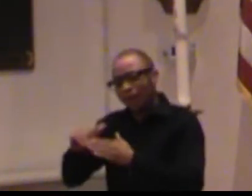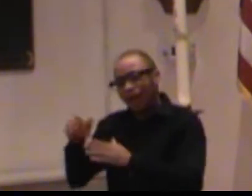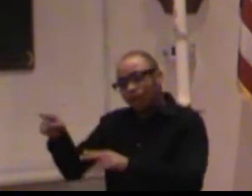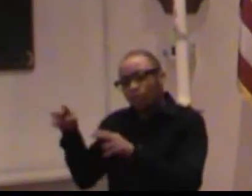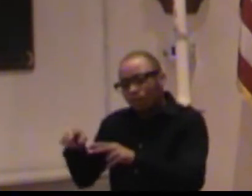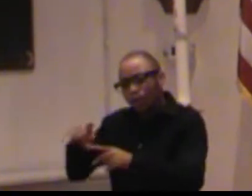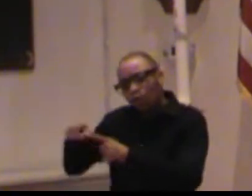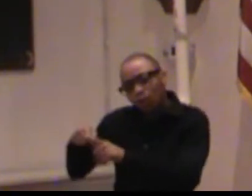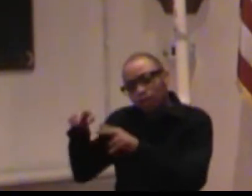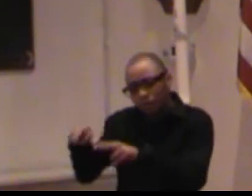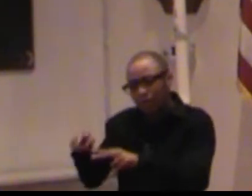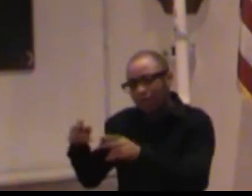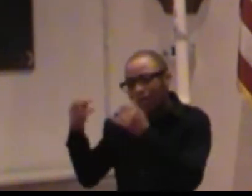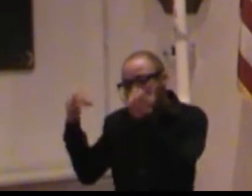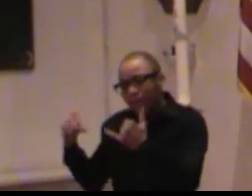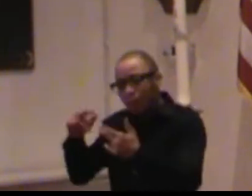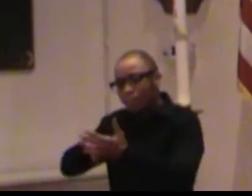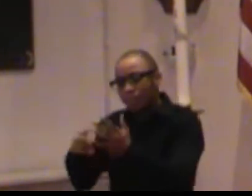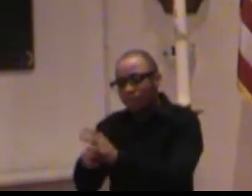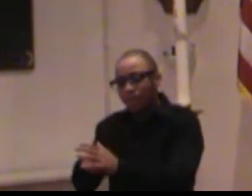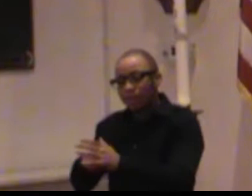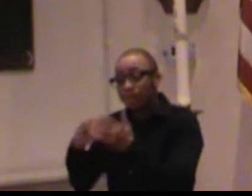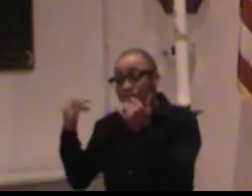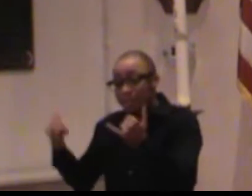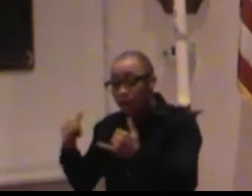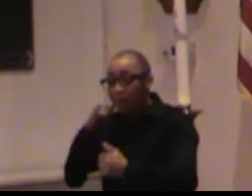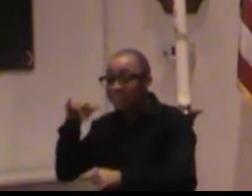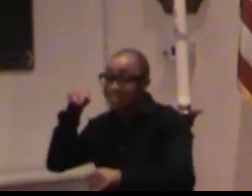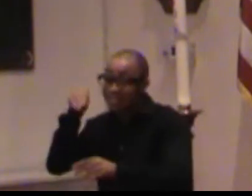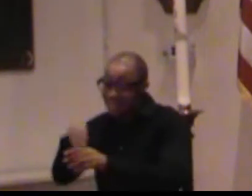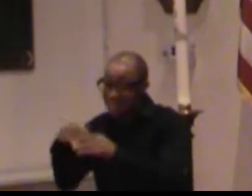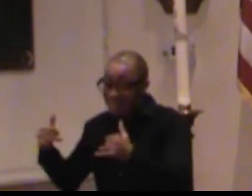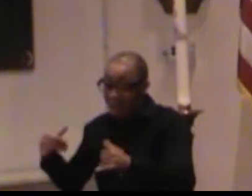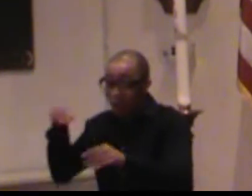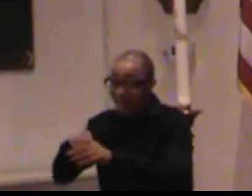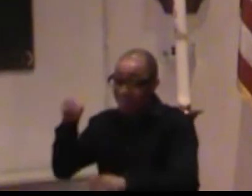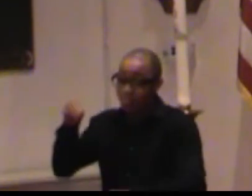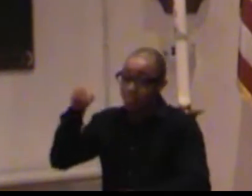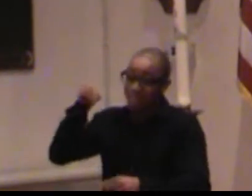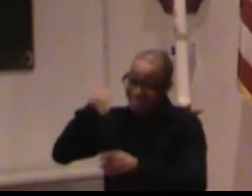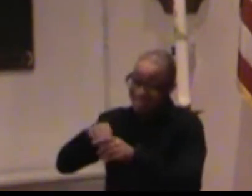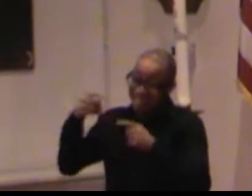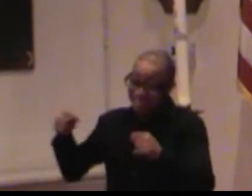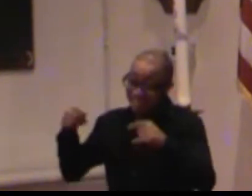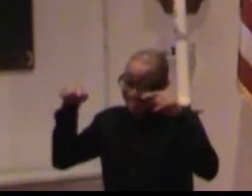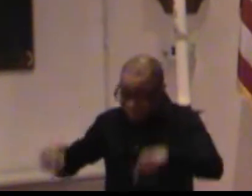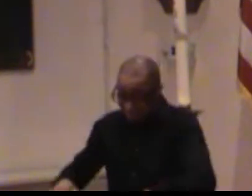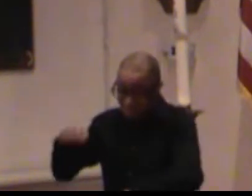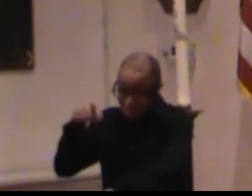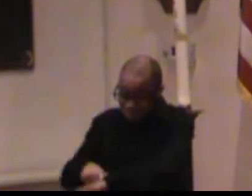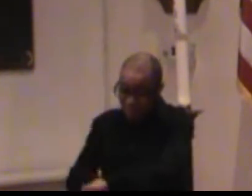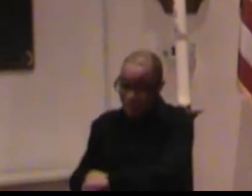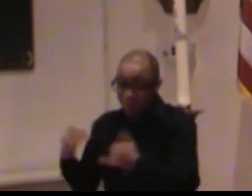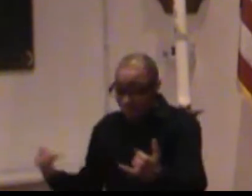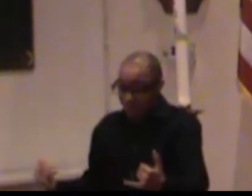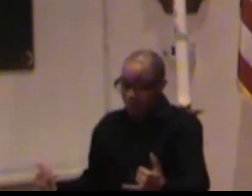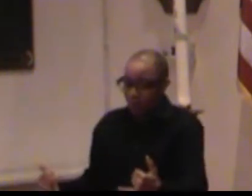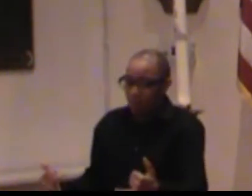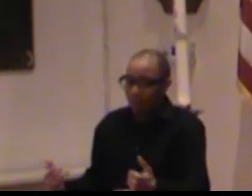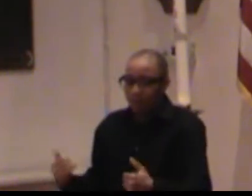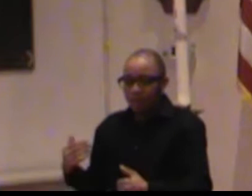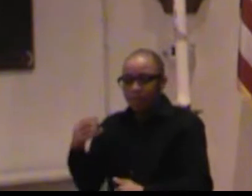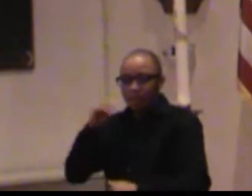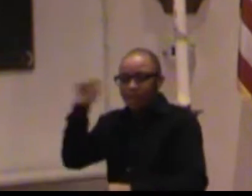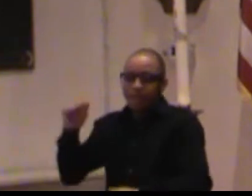when you look at it, now means at this very moment. Now means at this present time. Somebody